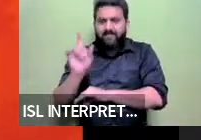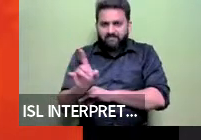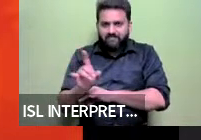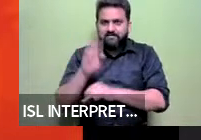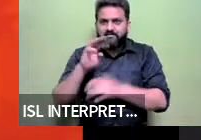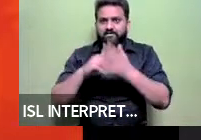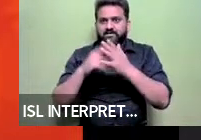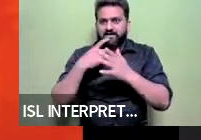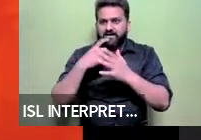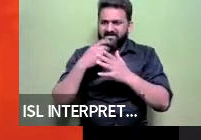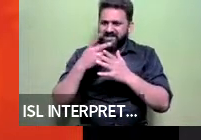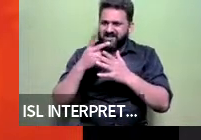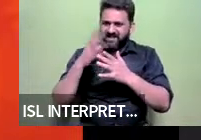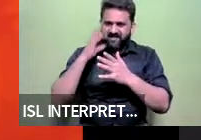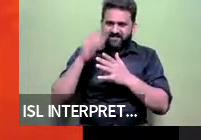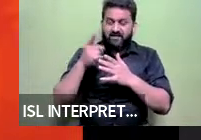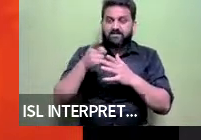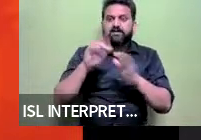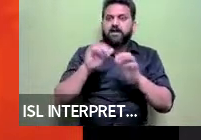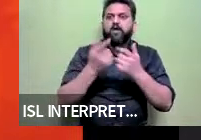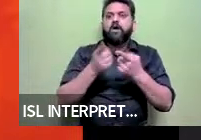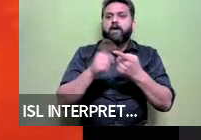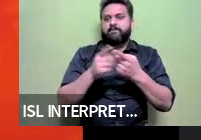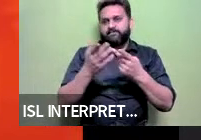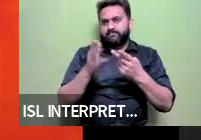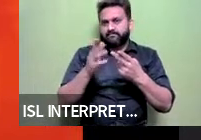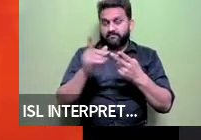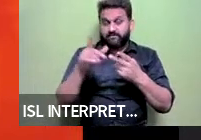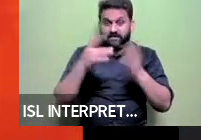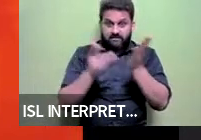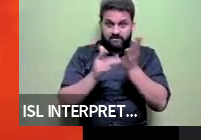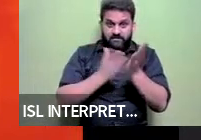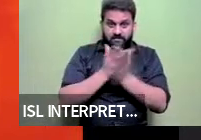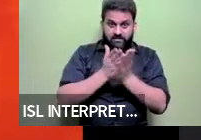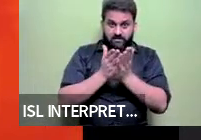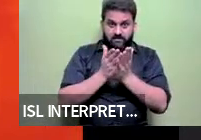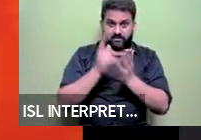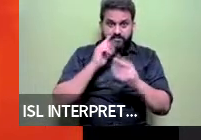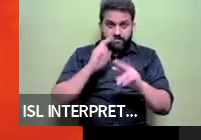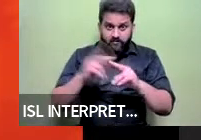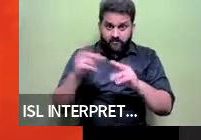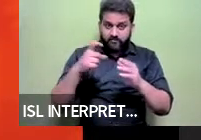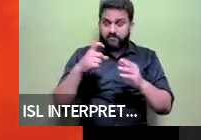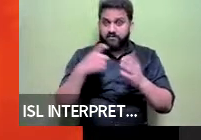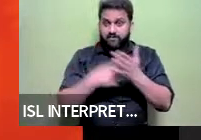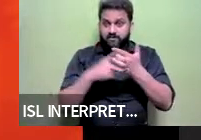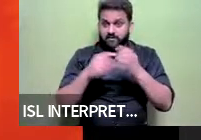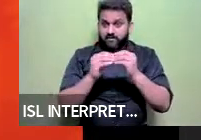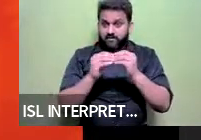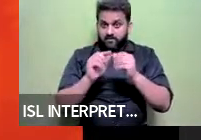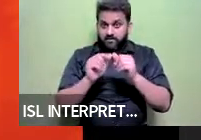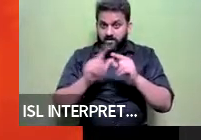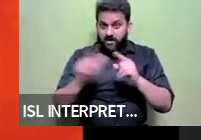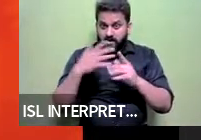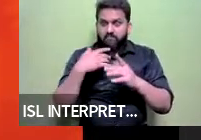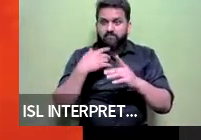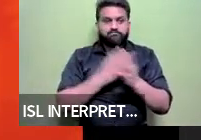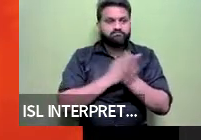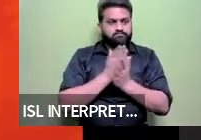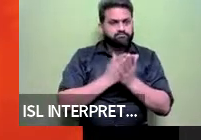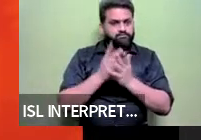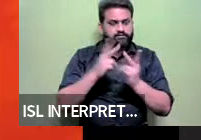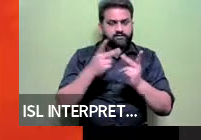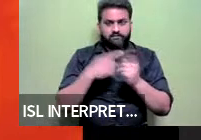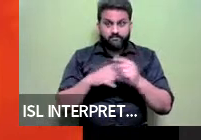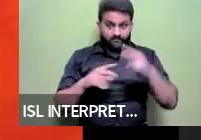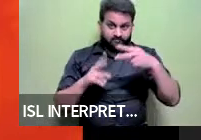cases of both sides, but this is what you should do. Technique, if you have 2 rebuttals, then you should have 1 sur-rebuttal.